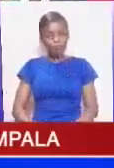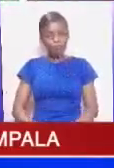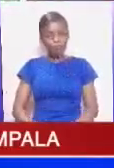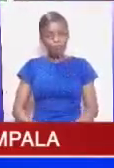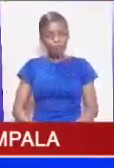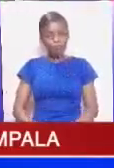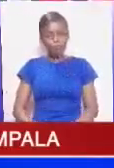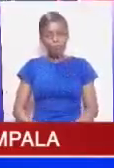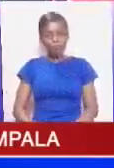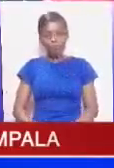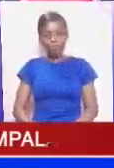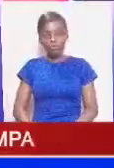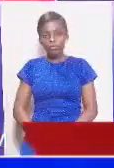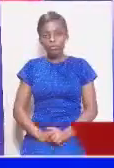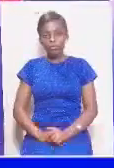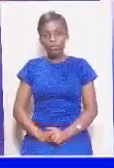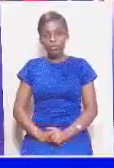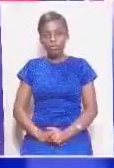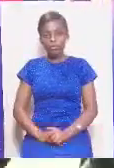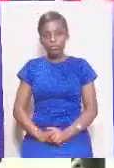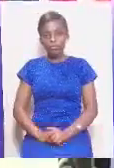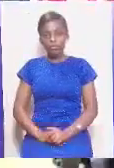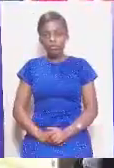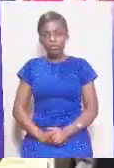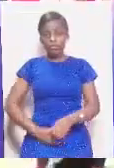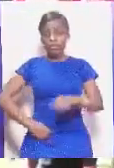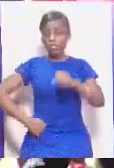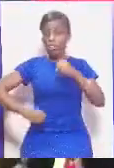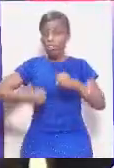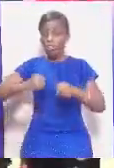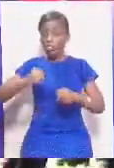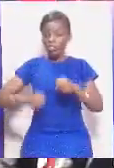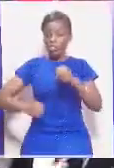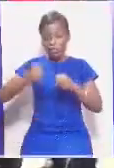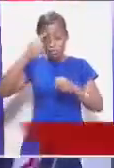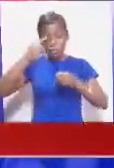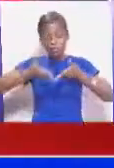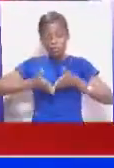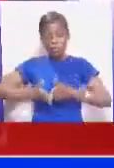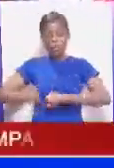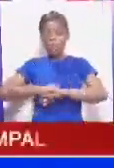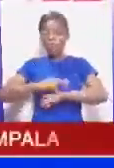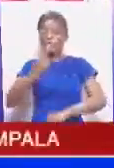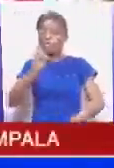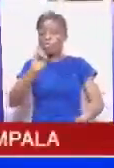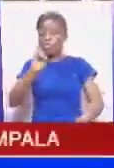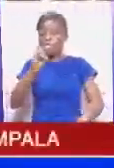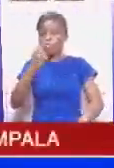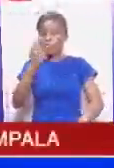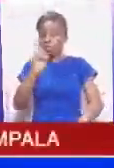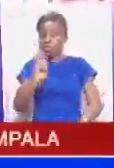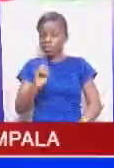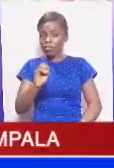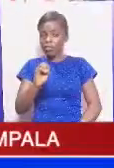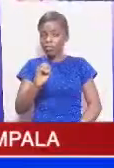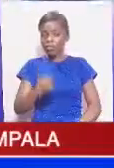Atuumira okutuuka emisinde abazaale kirya abiri